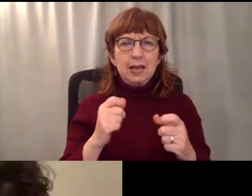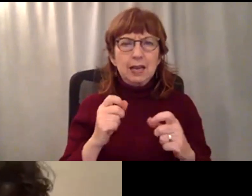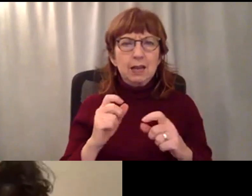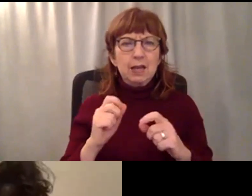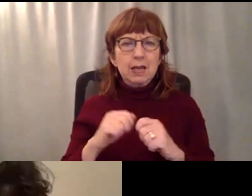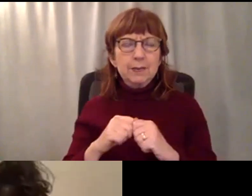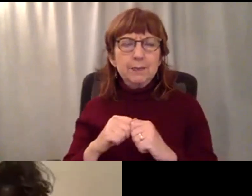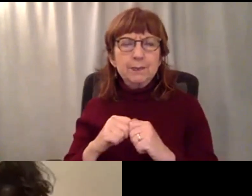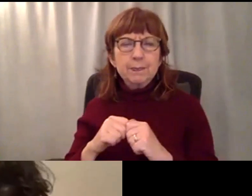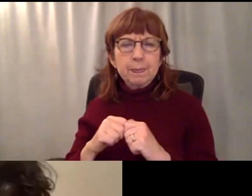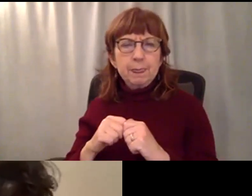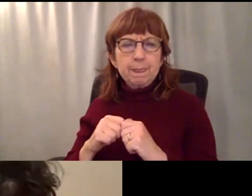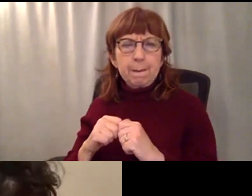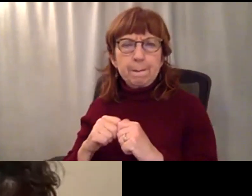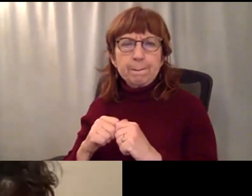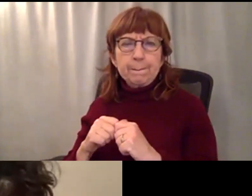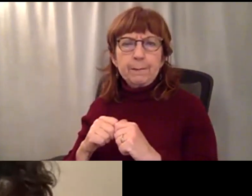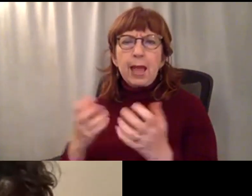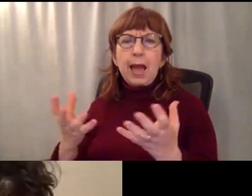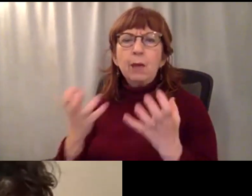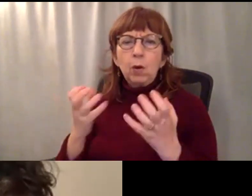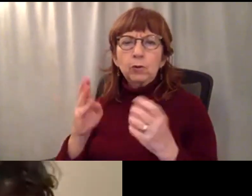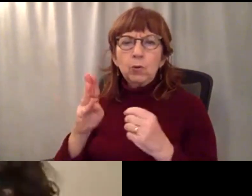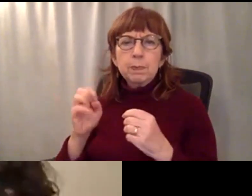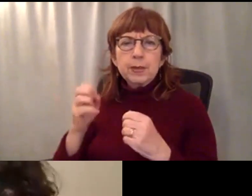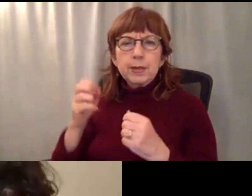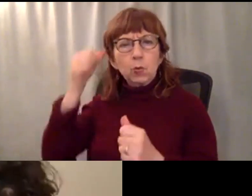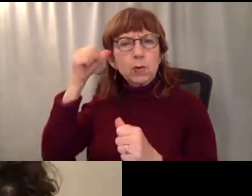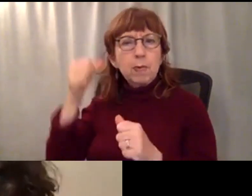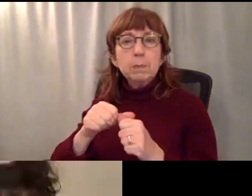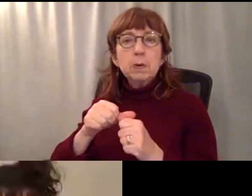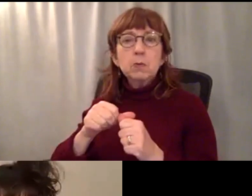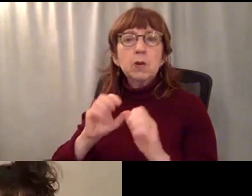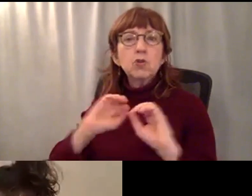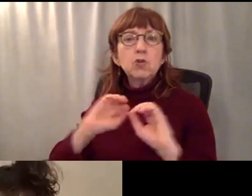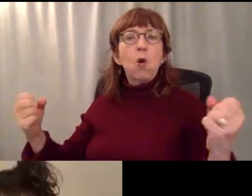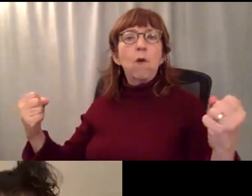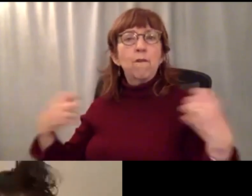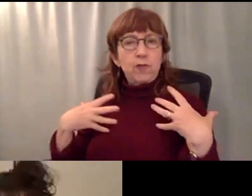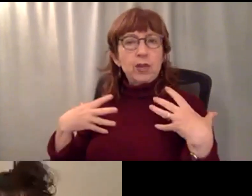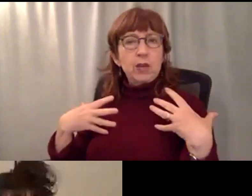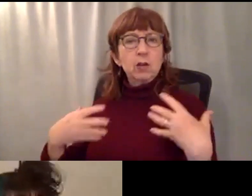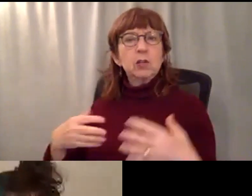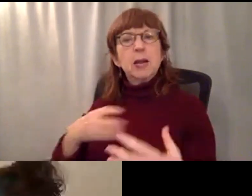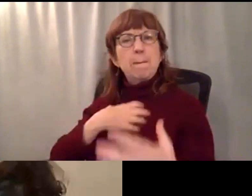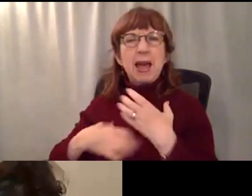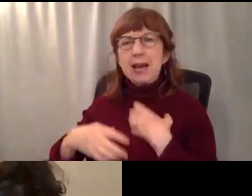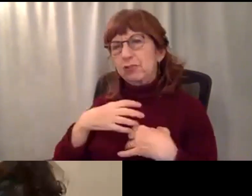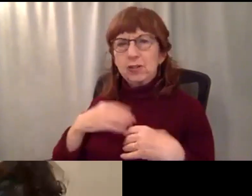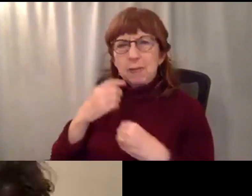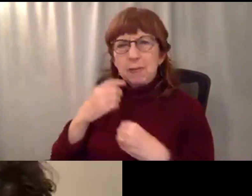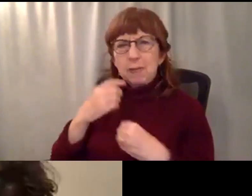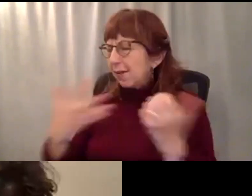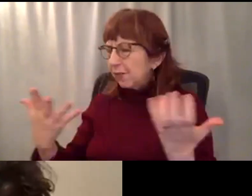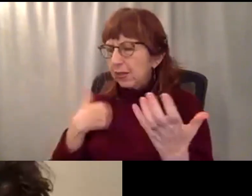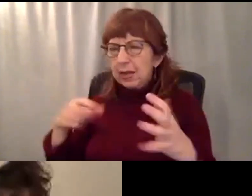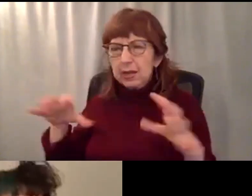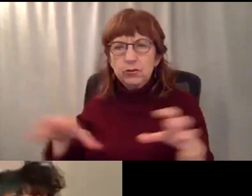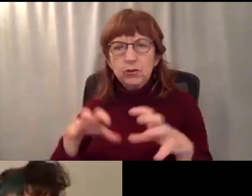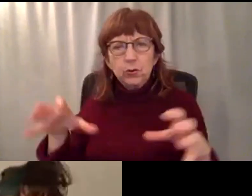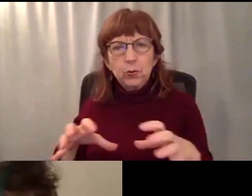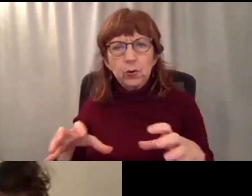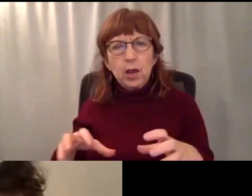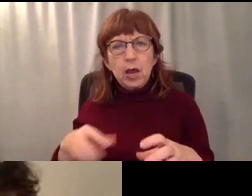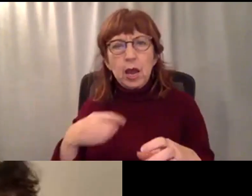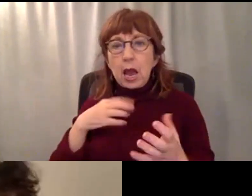great. I want to be remembered as a fearless person, passionate about, you know, everything I do. I